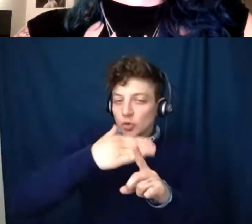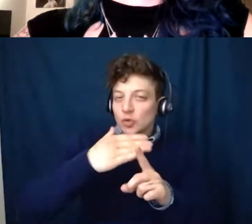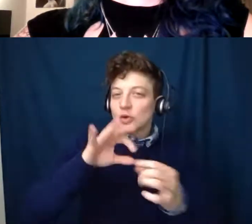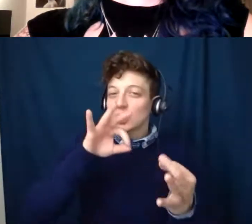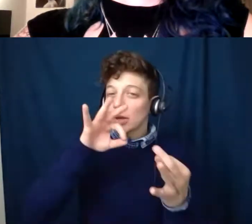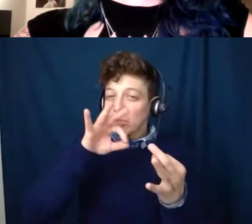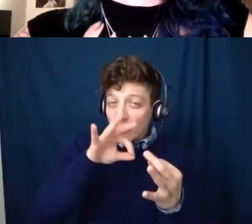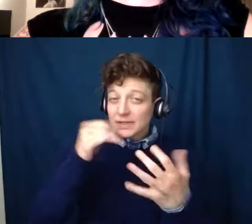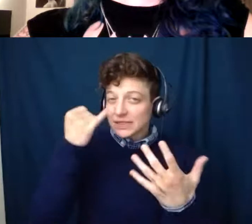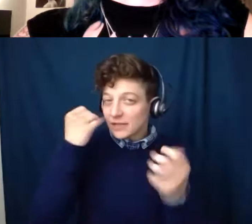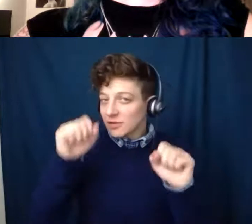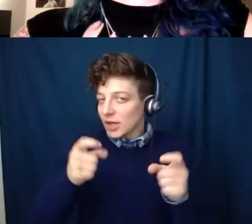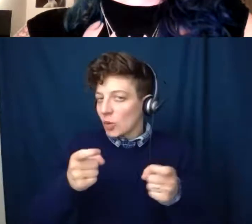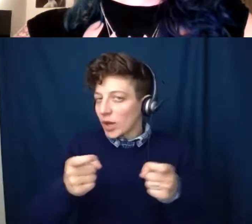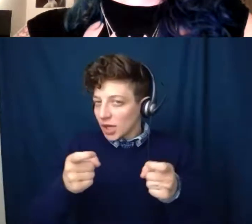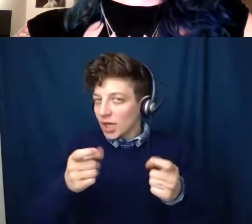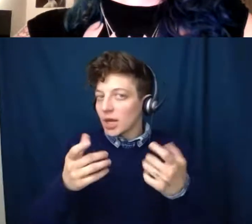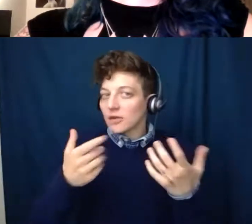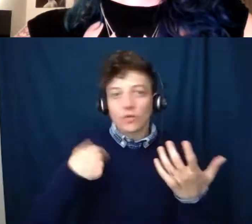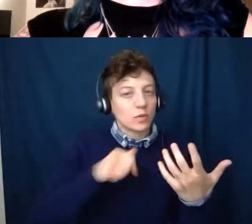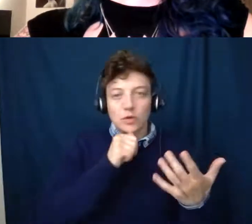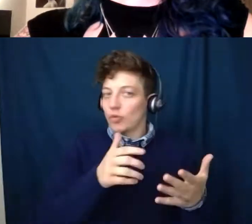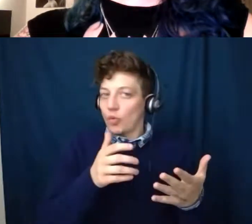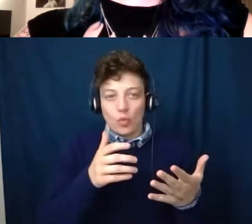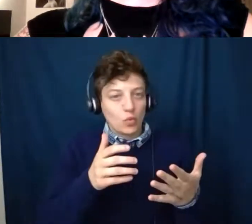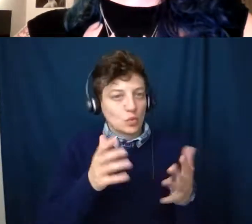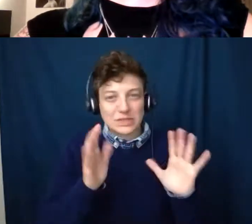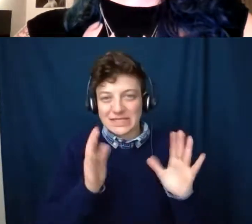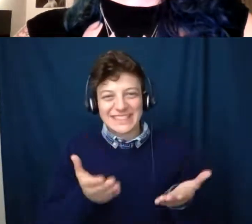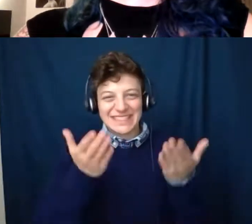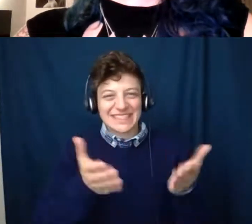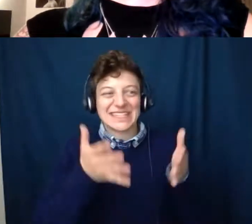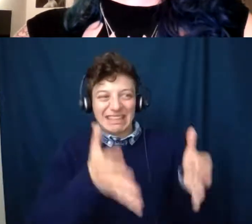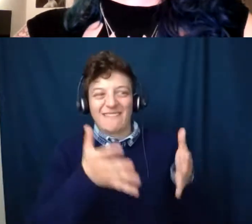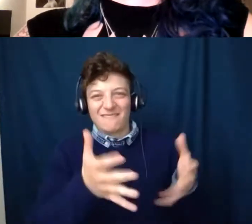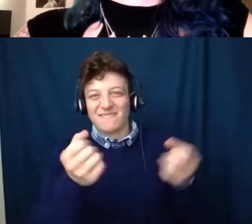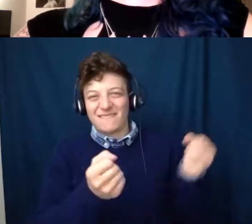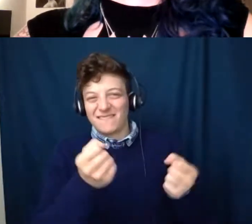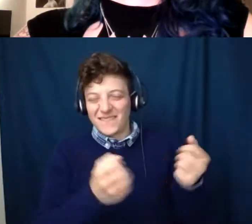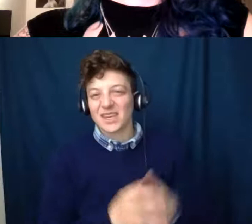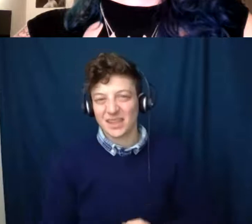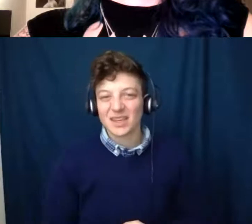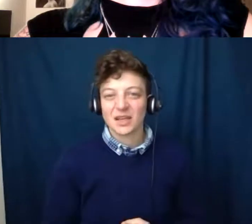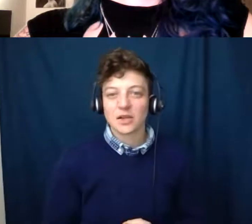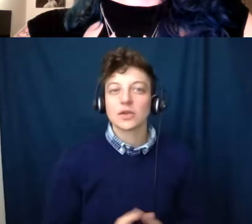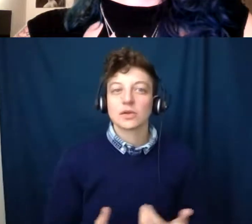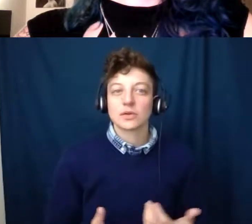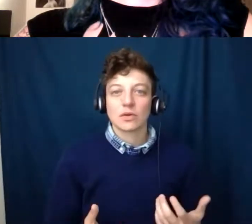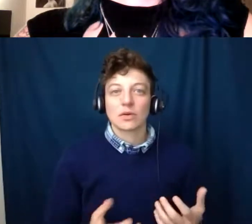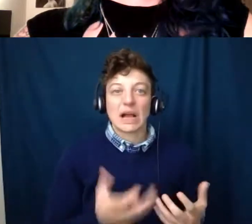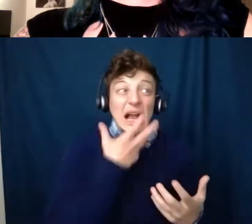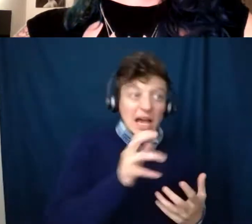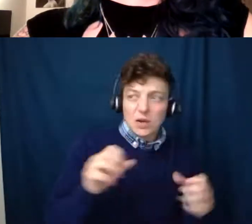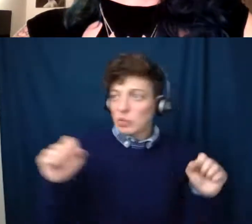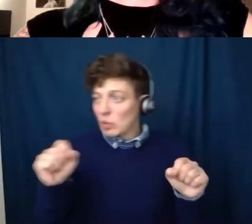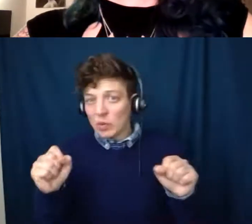temperature regulated. So like we don't recommend leaving it in your car. Yeah, so heat and cold aren't great, but